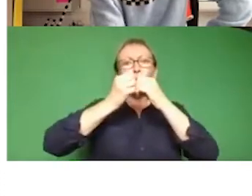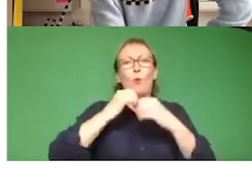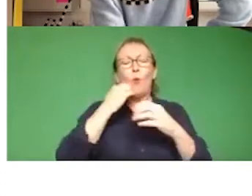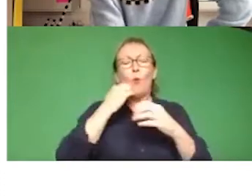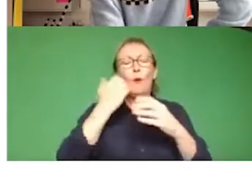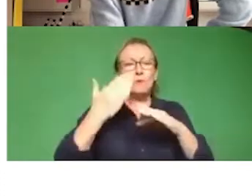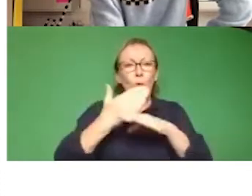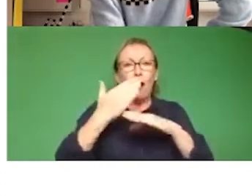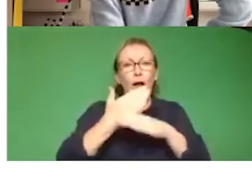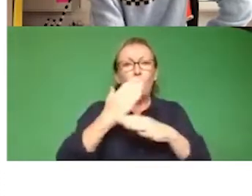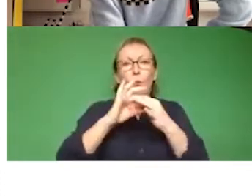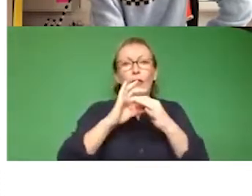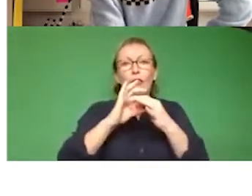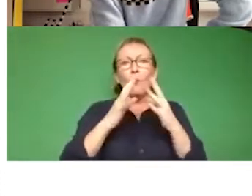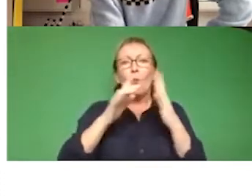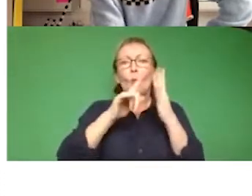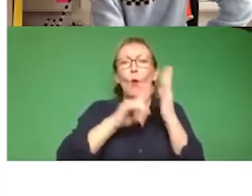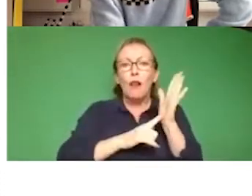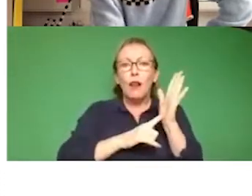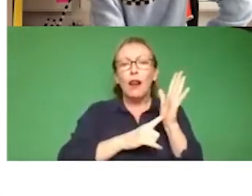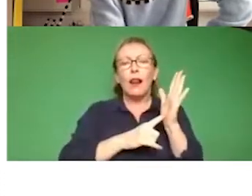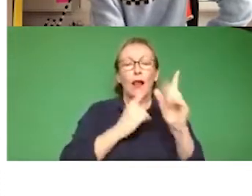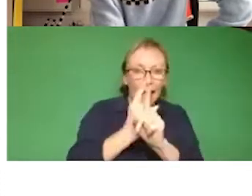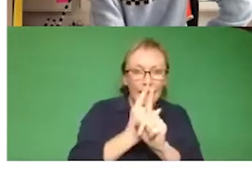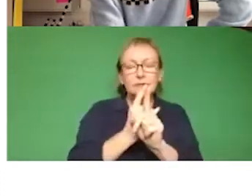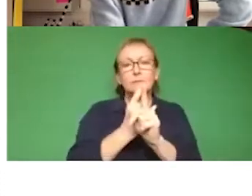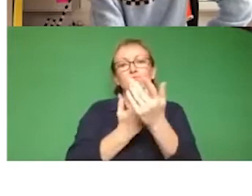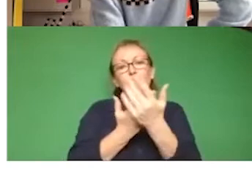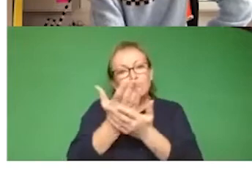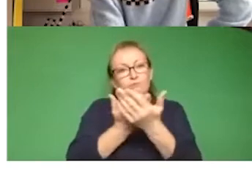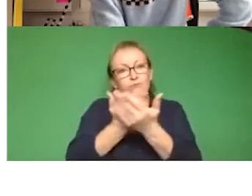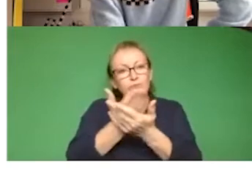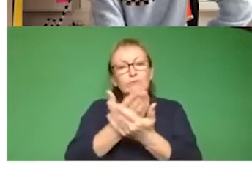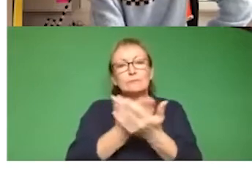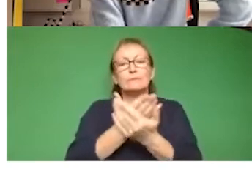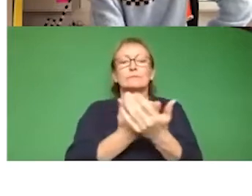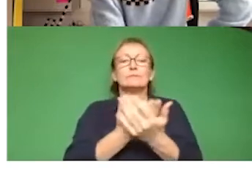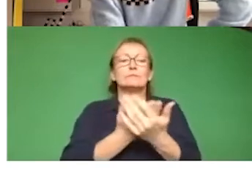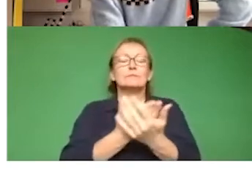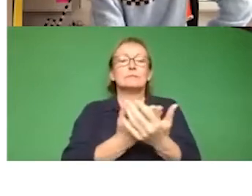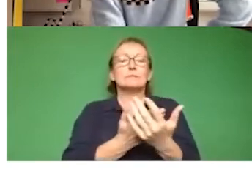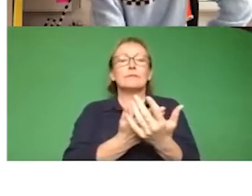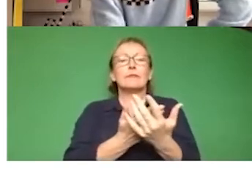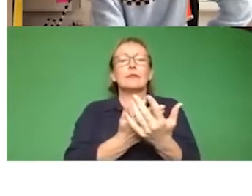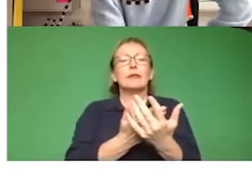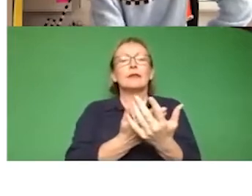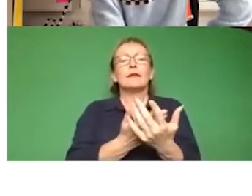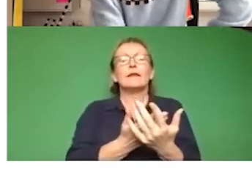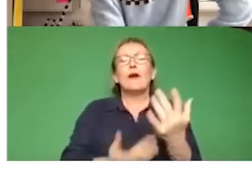And so I went to meet her and we got talking and just found so many common